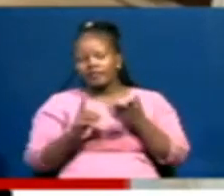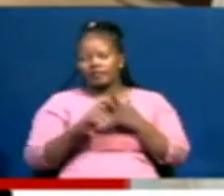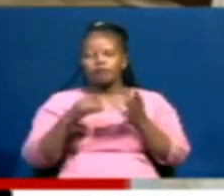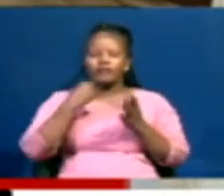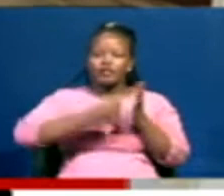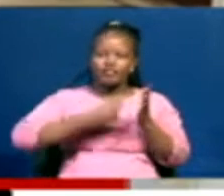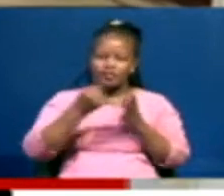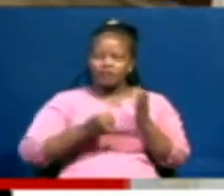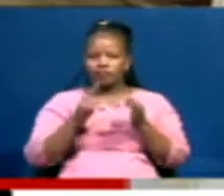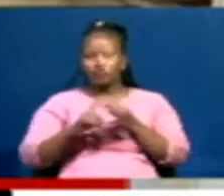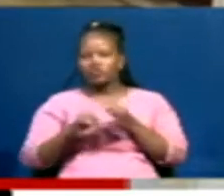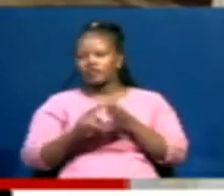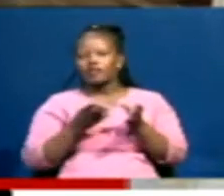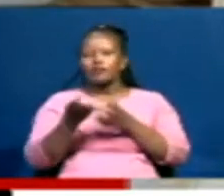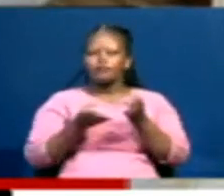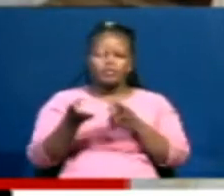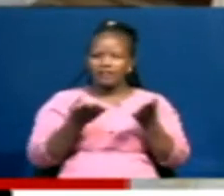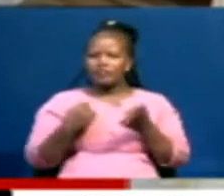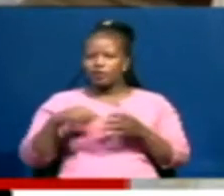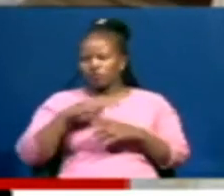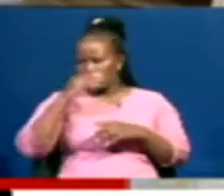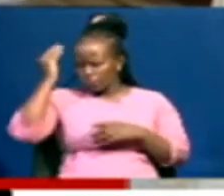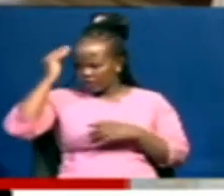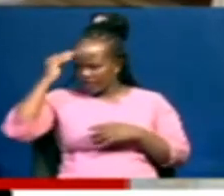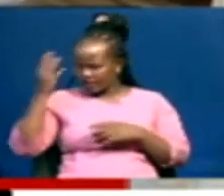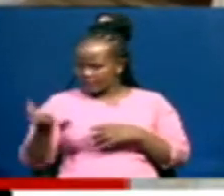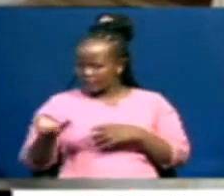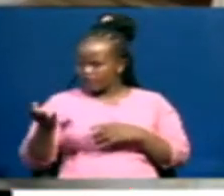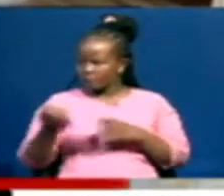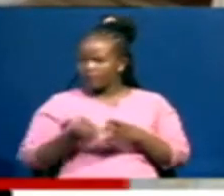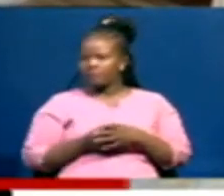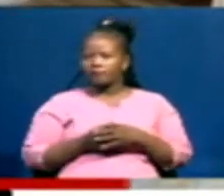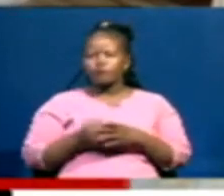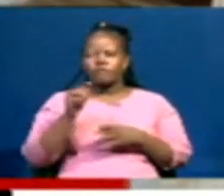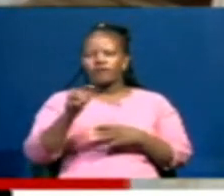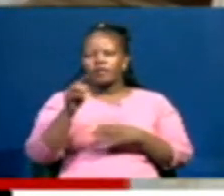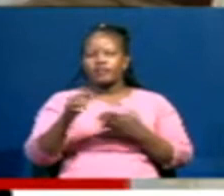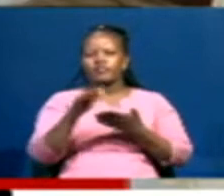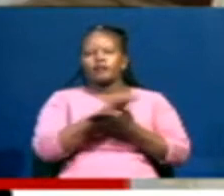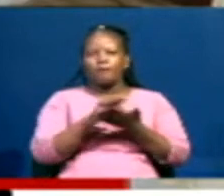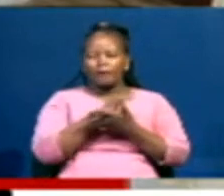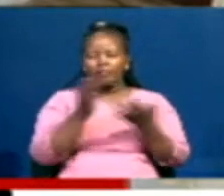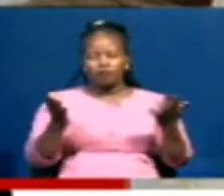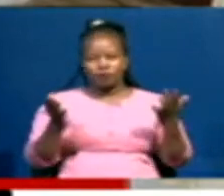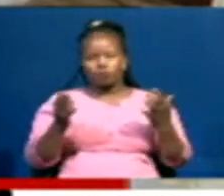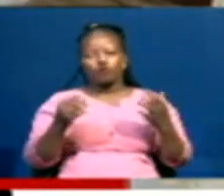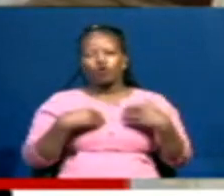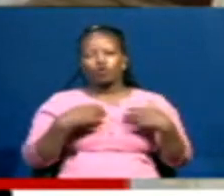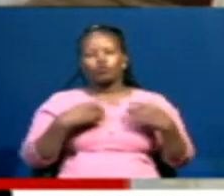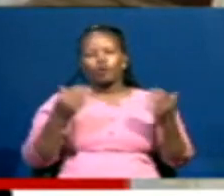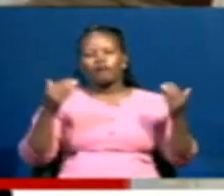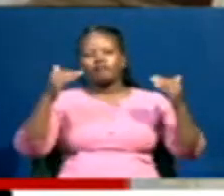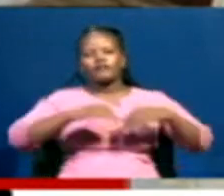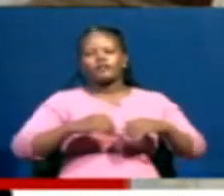business? What lessons can we draw from this? First, this platform on its 12th edition, the Connected Summit, has